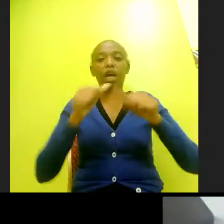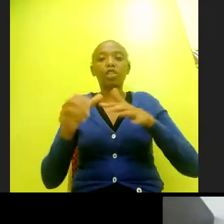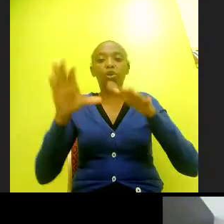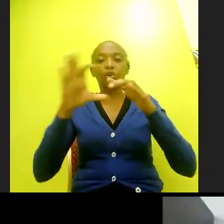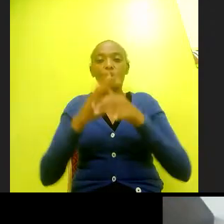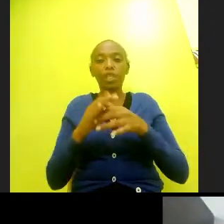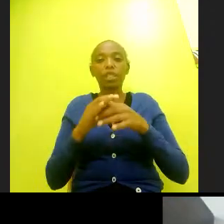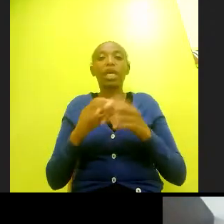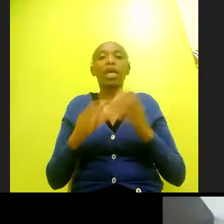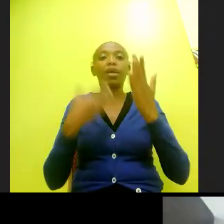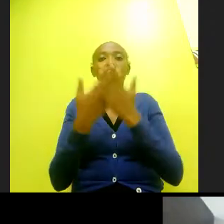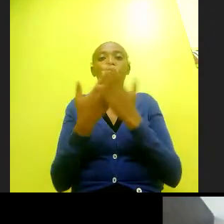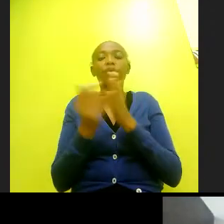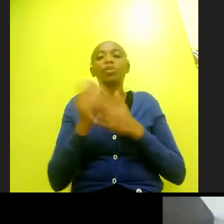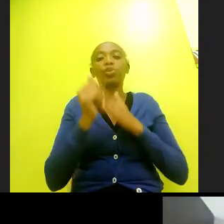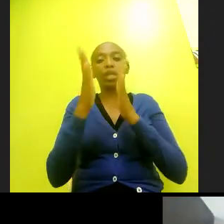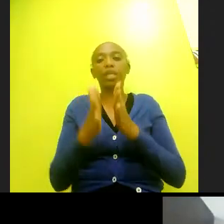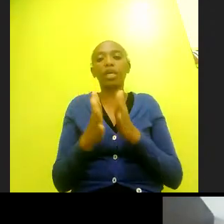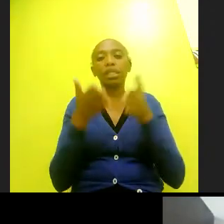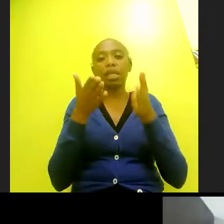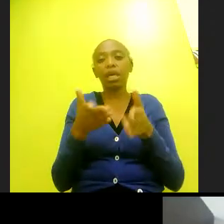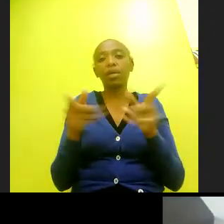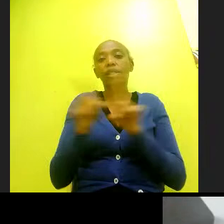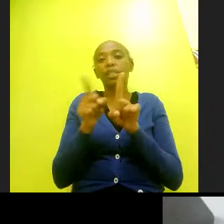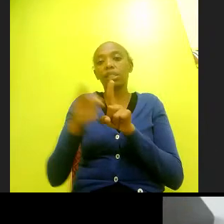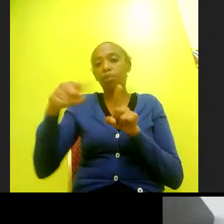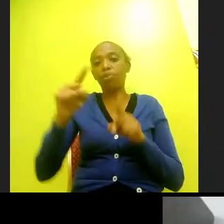recommendation to leaders. So as we